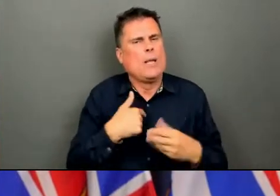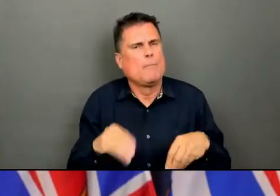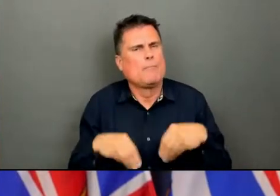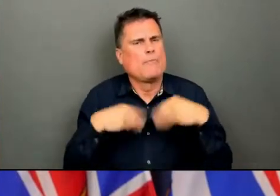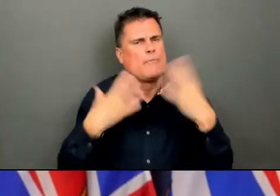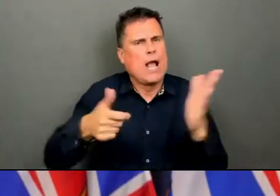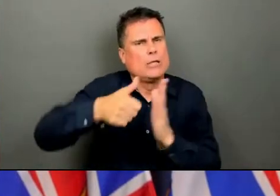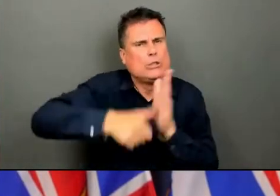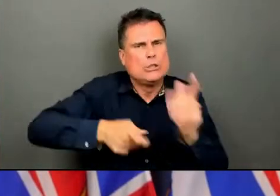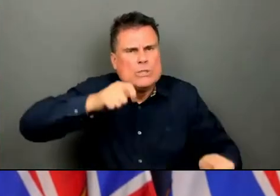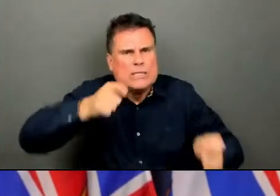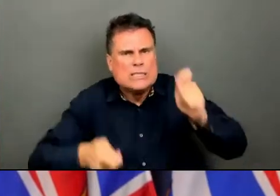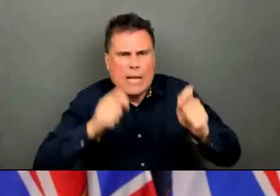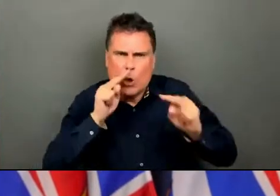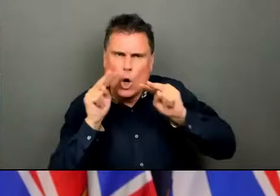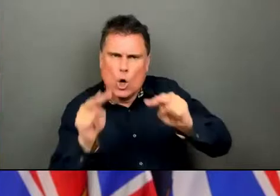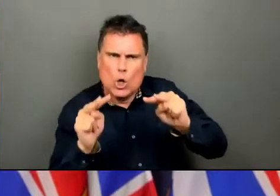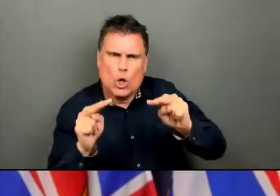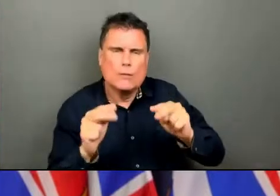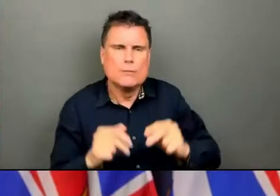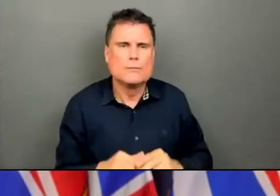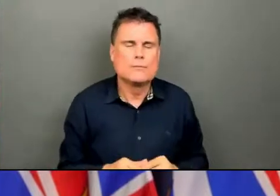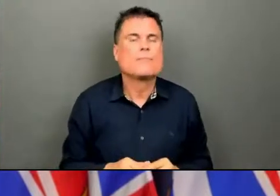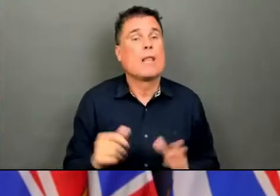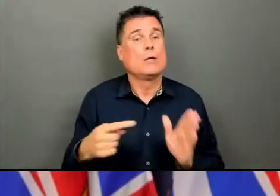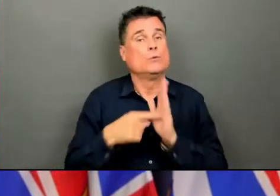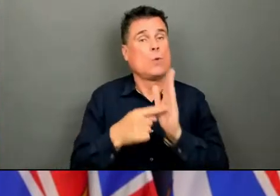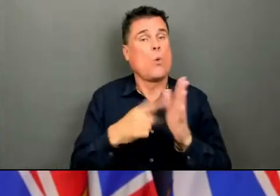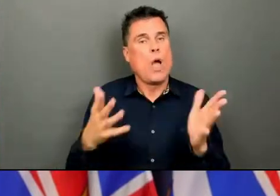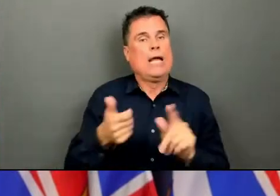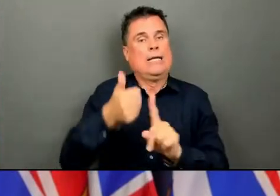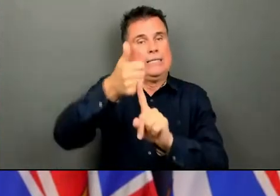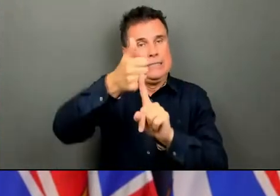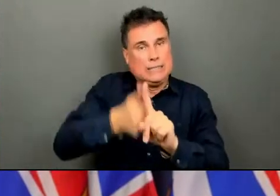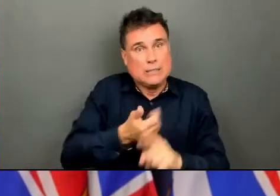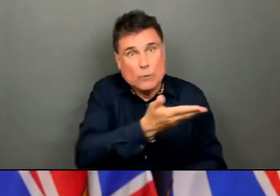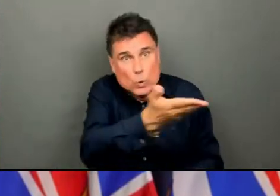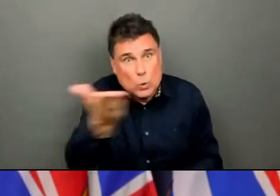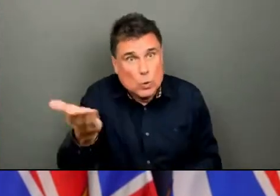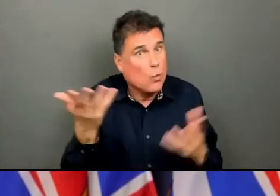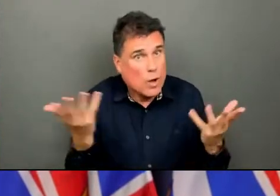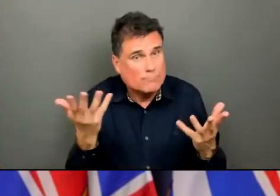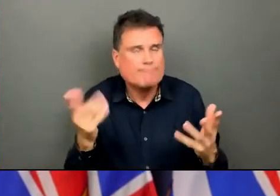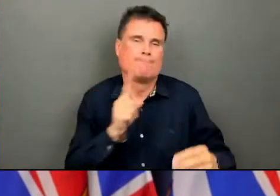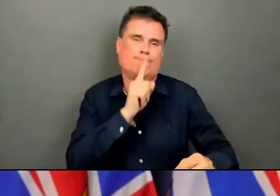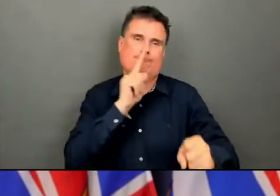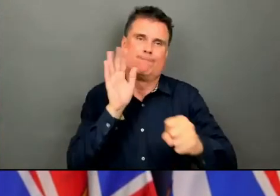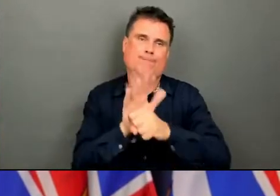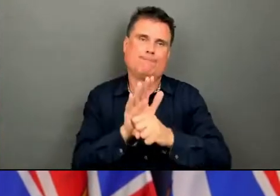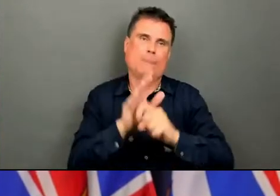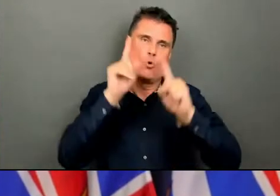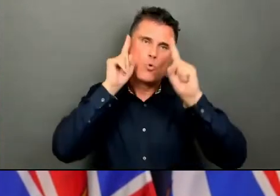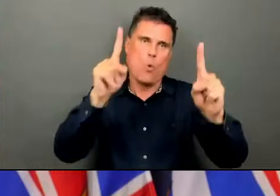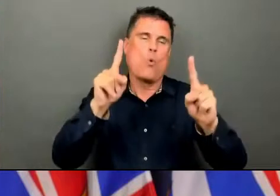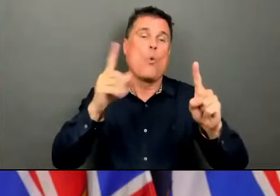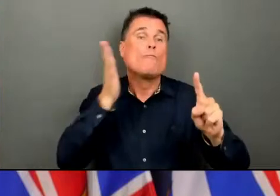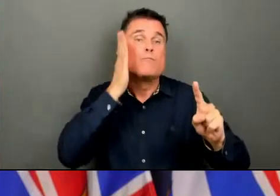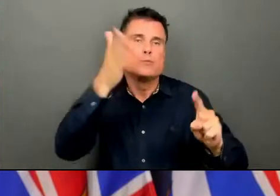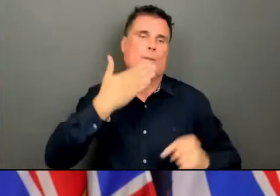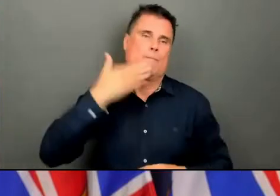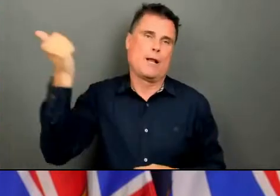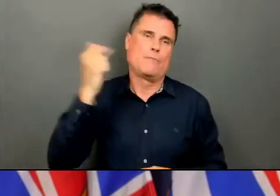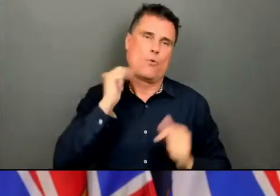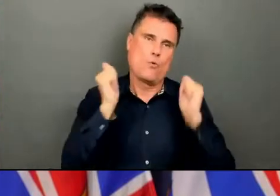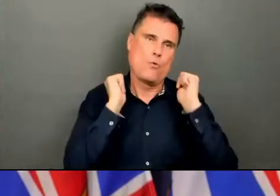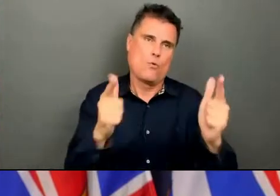anchored in the countless steps each of us take to make our better future possible. I want to acknowledge what